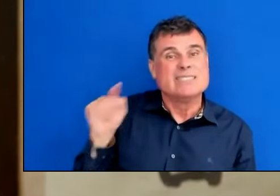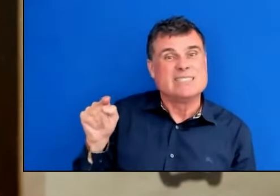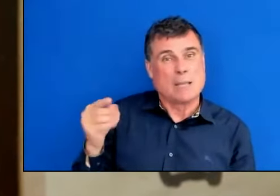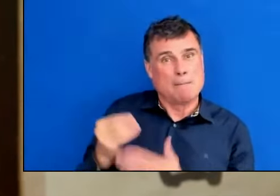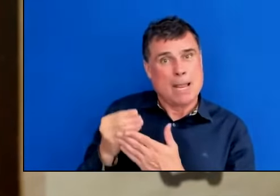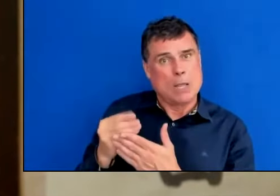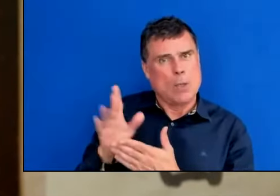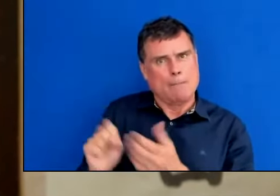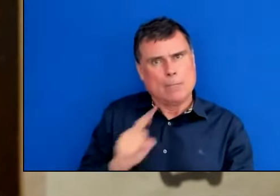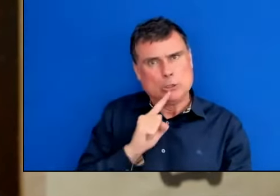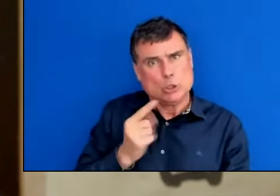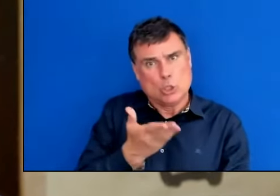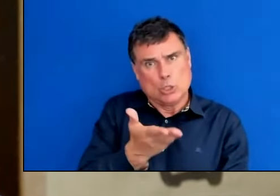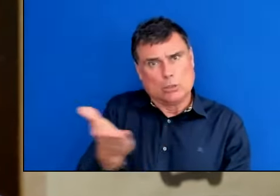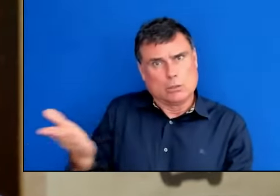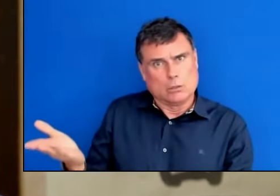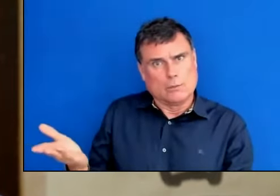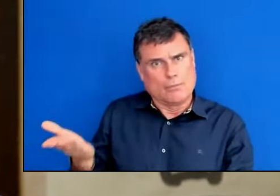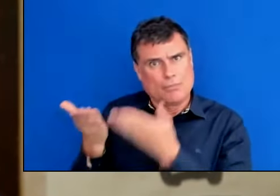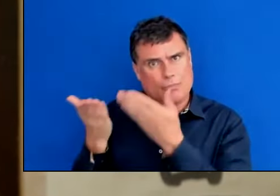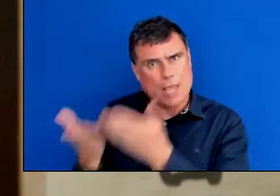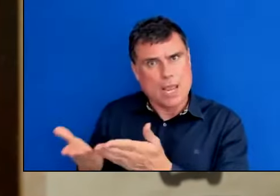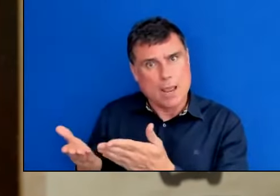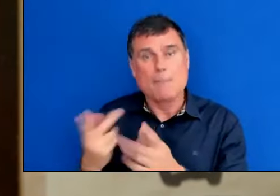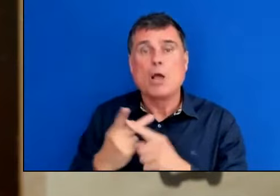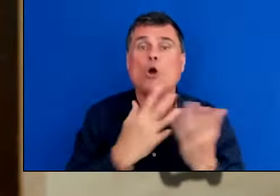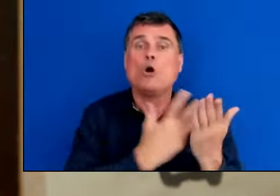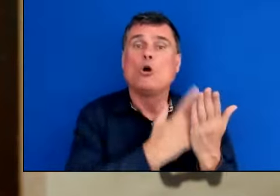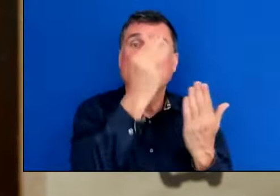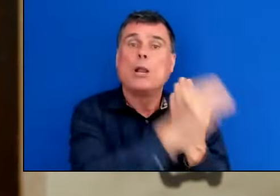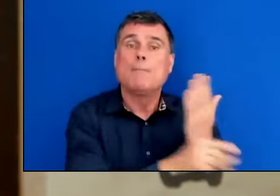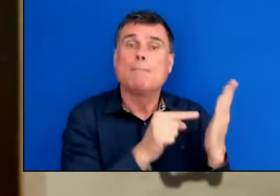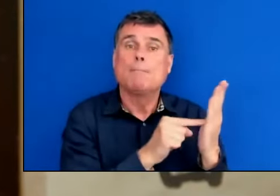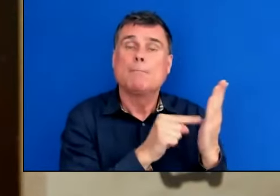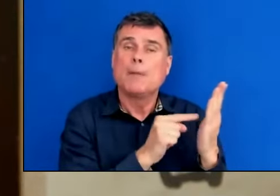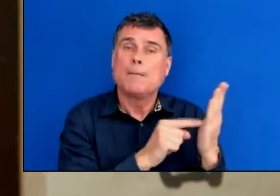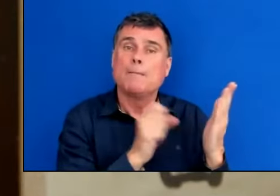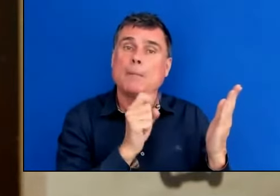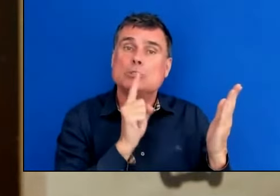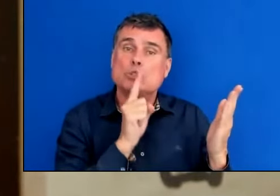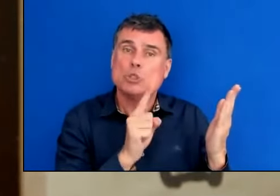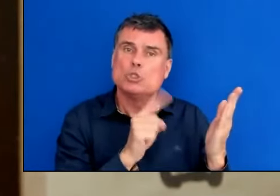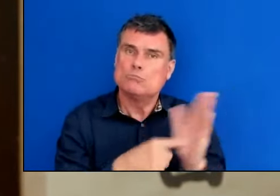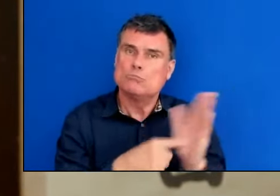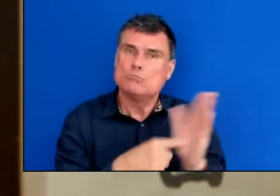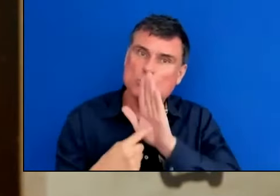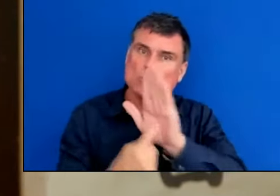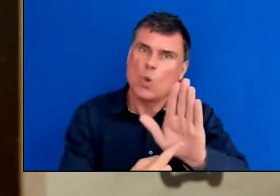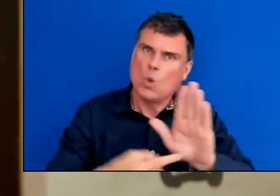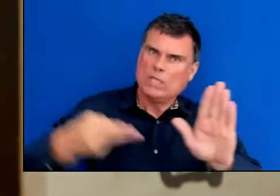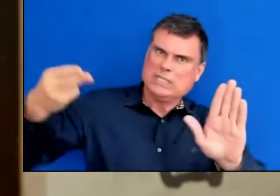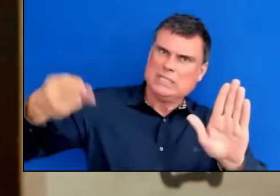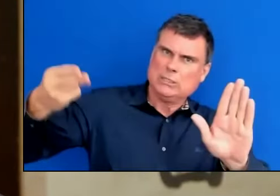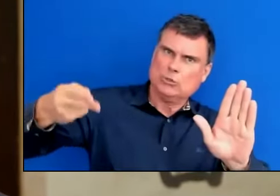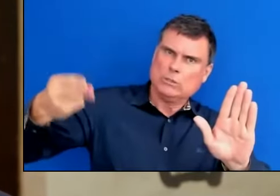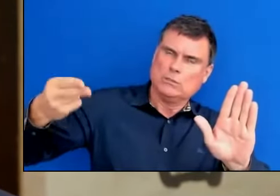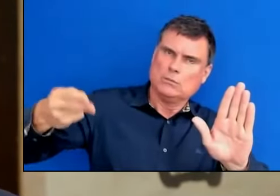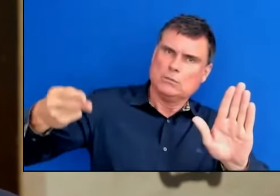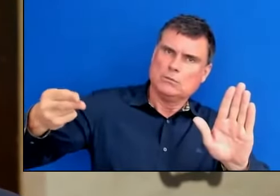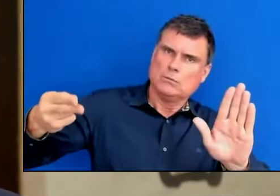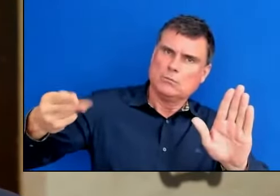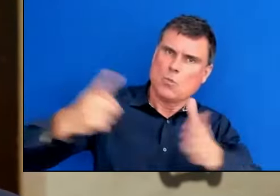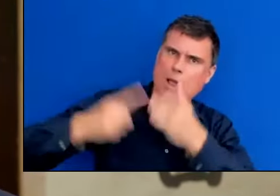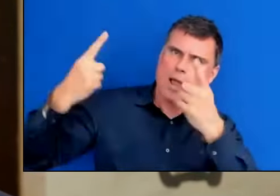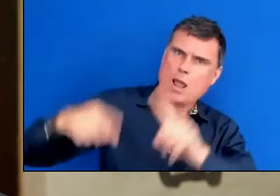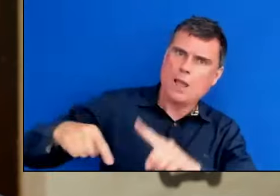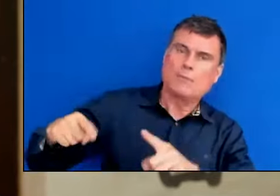of the proceedings today. We're going to ensure that the curriculum reflects accurately the events of British Columbia's history, not